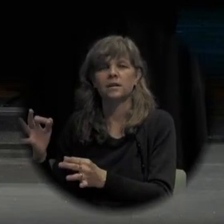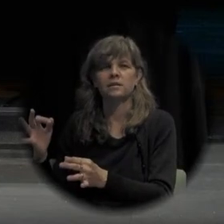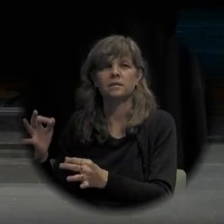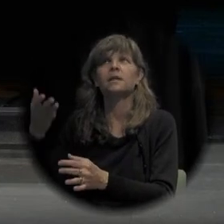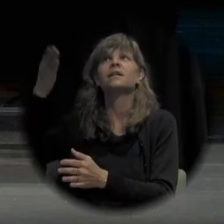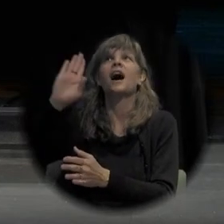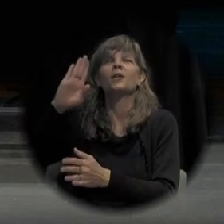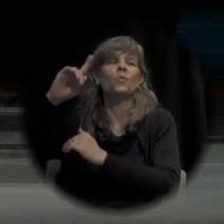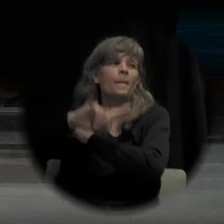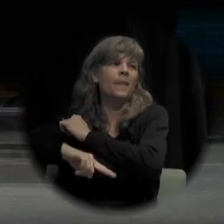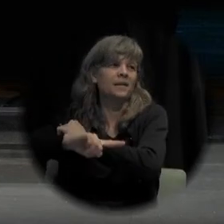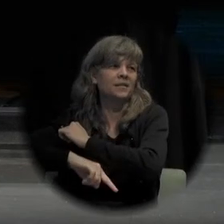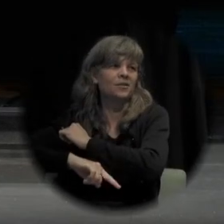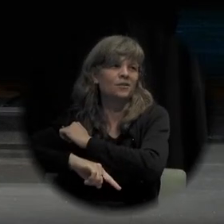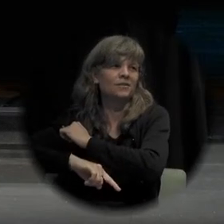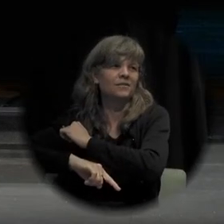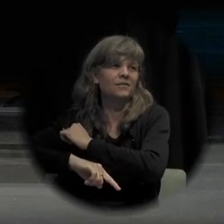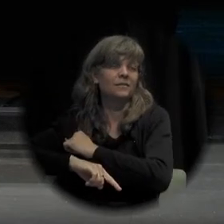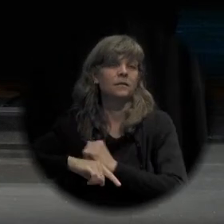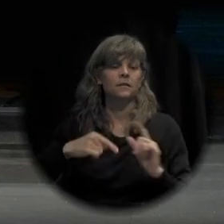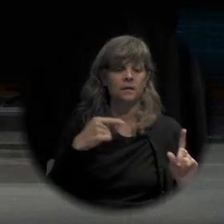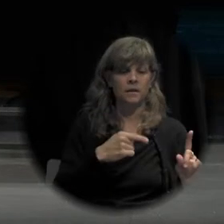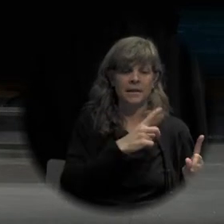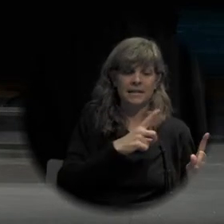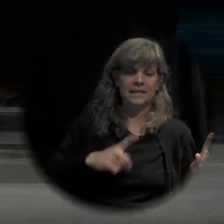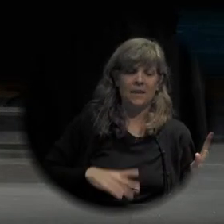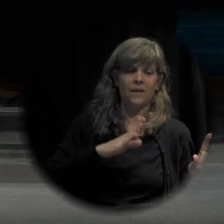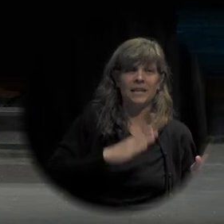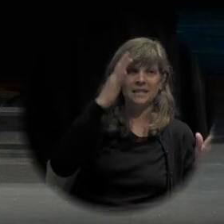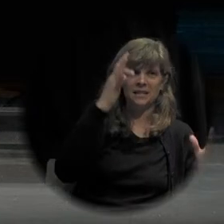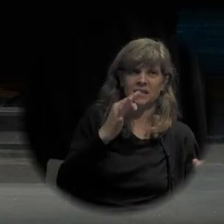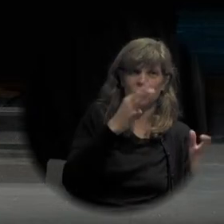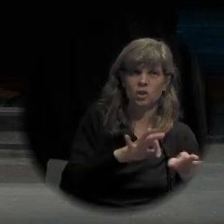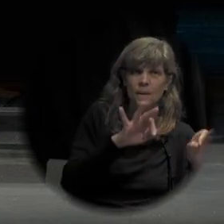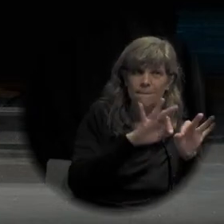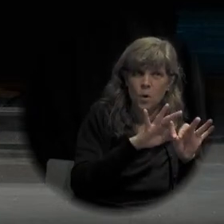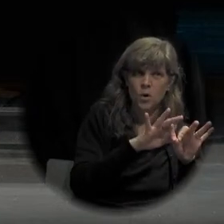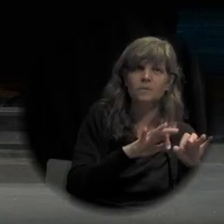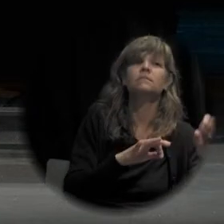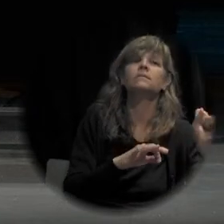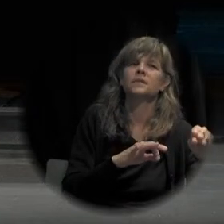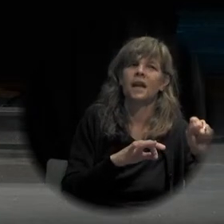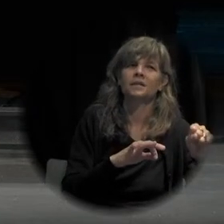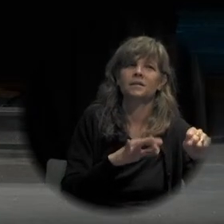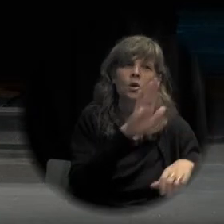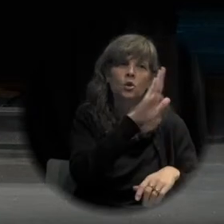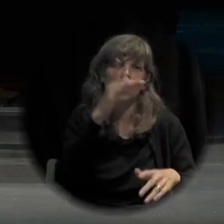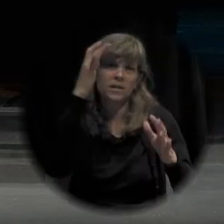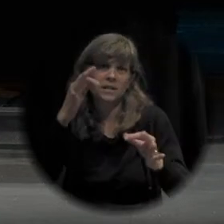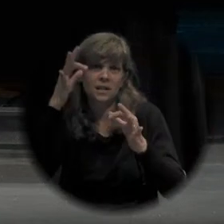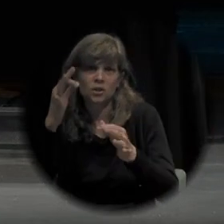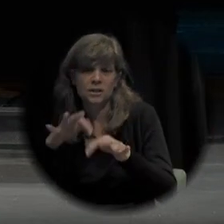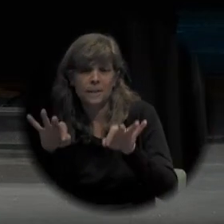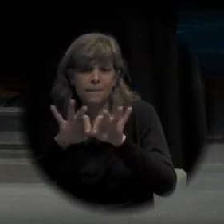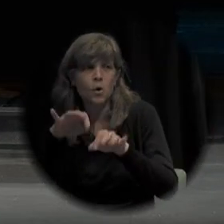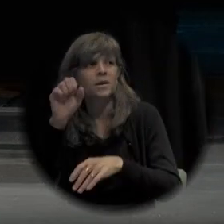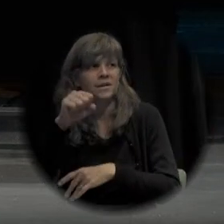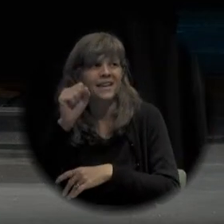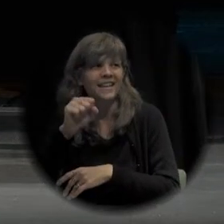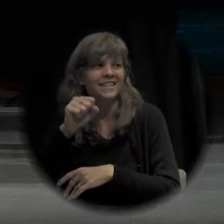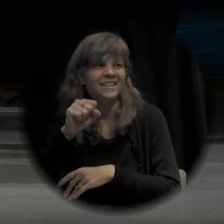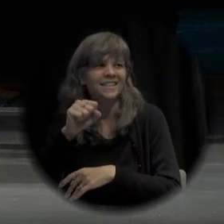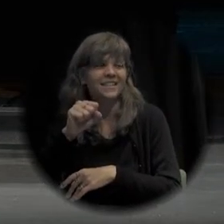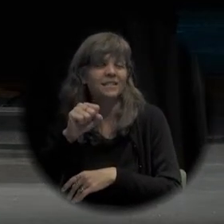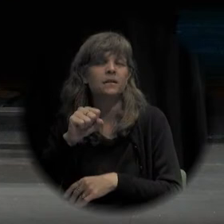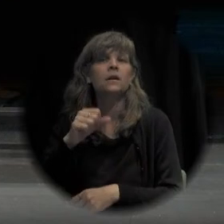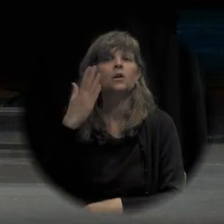Does what I do matter? Yes, very much so. What does David say? Behold, as your life